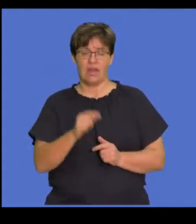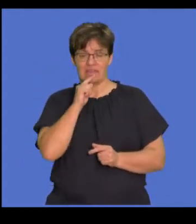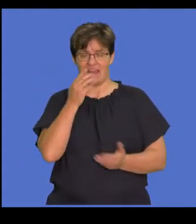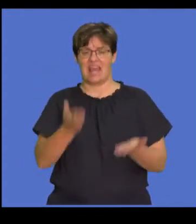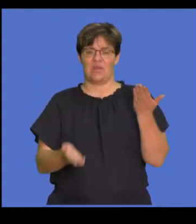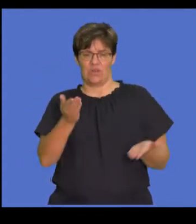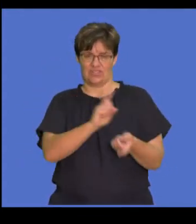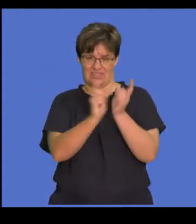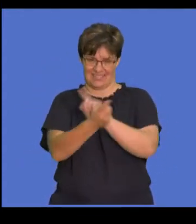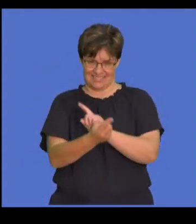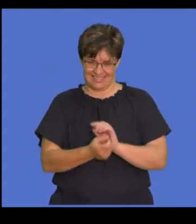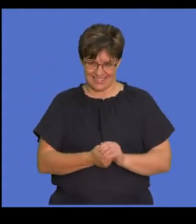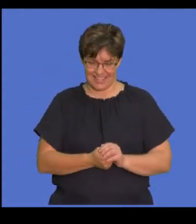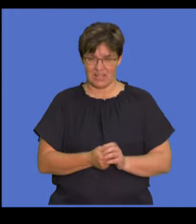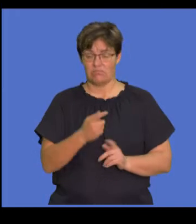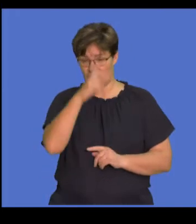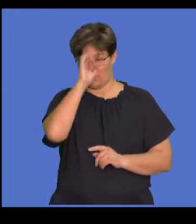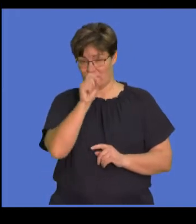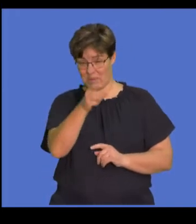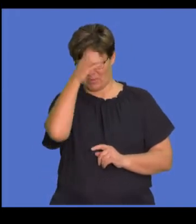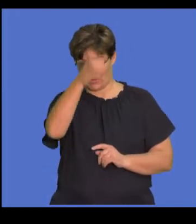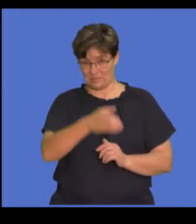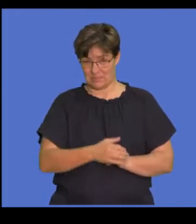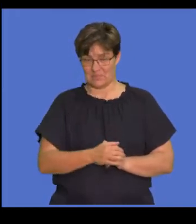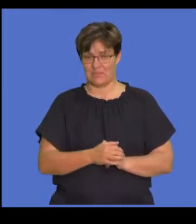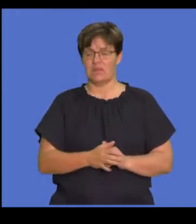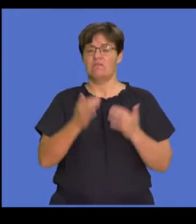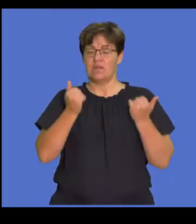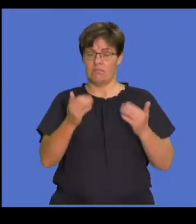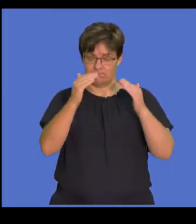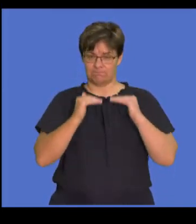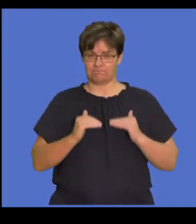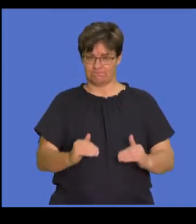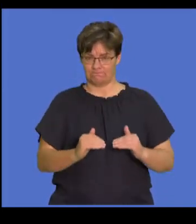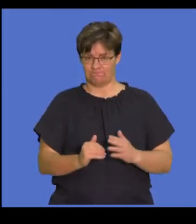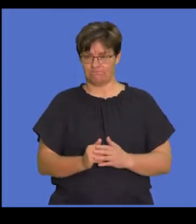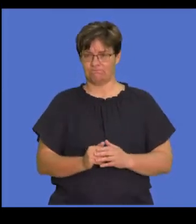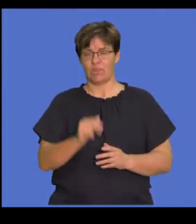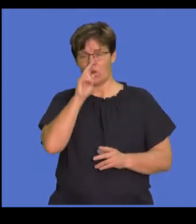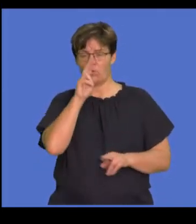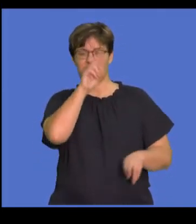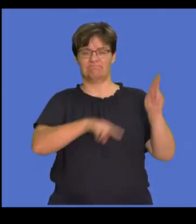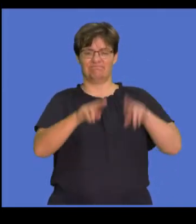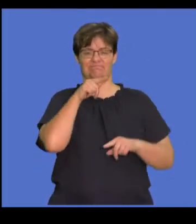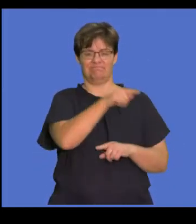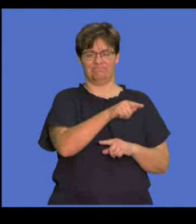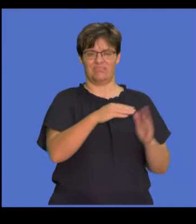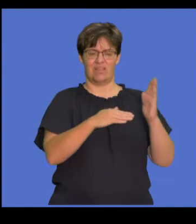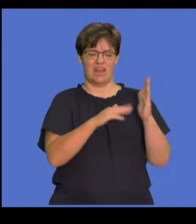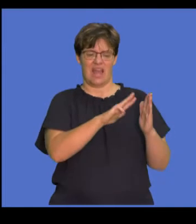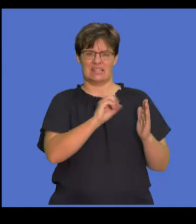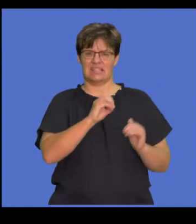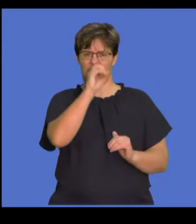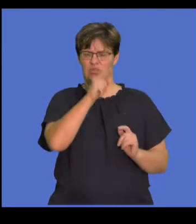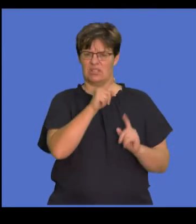an equation. So just remember those concepts. But for now, let's look at a quick recap of what